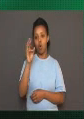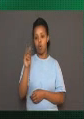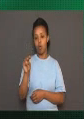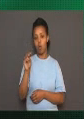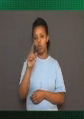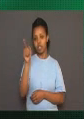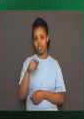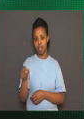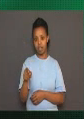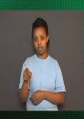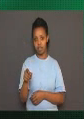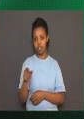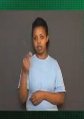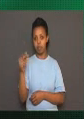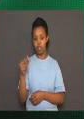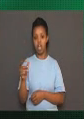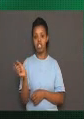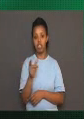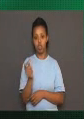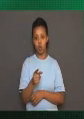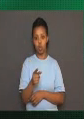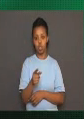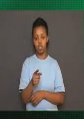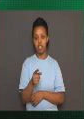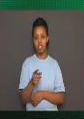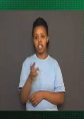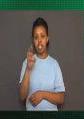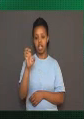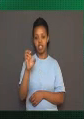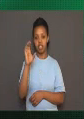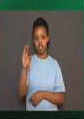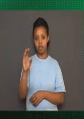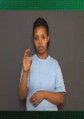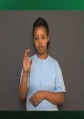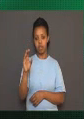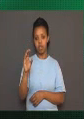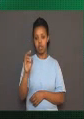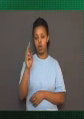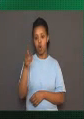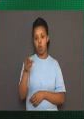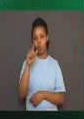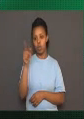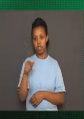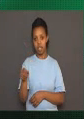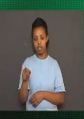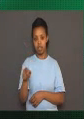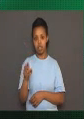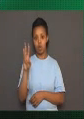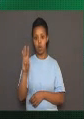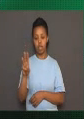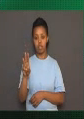seeds crossed with the recessive and homozygous wrinkled and